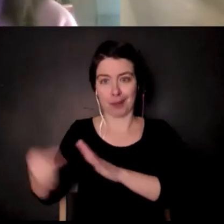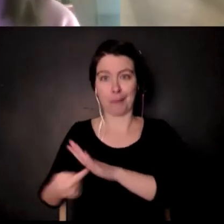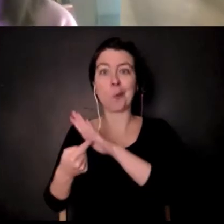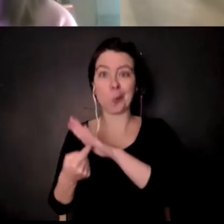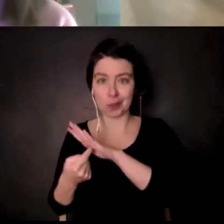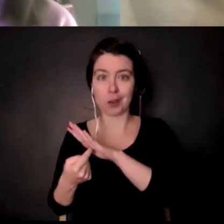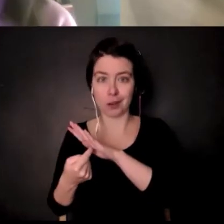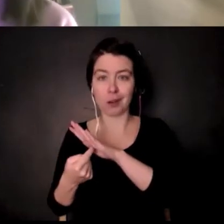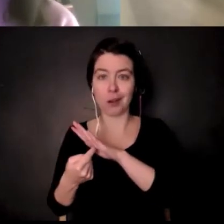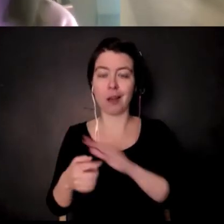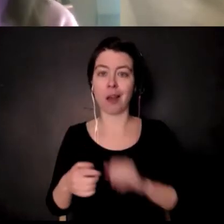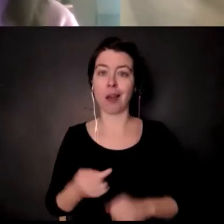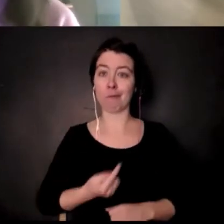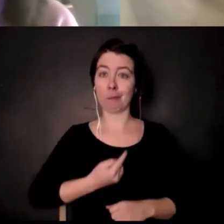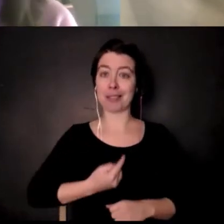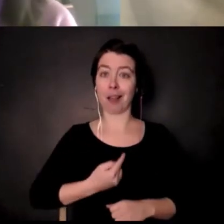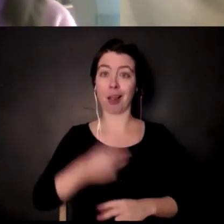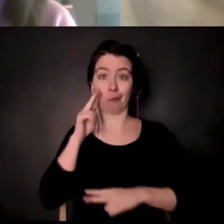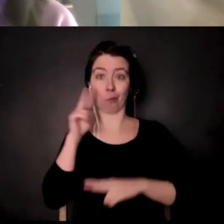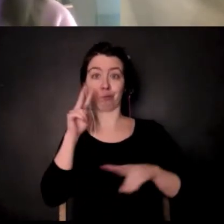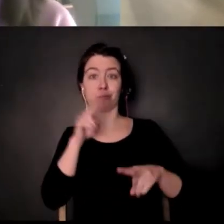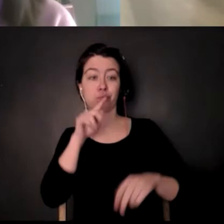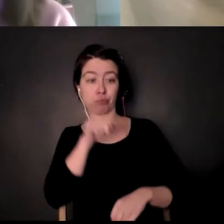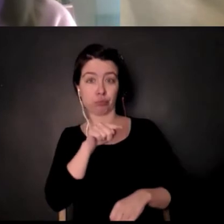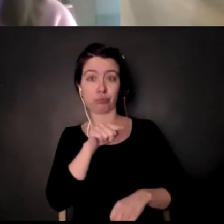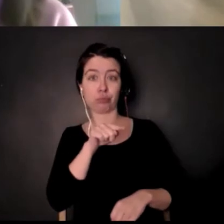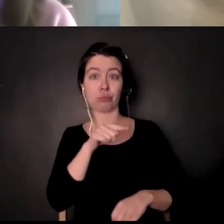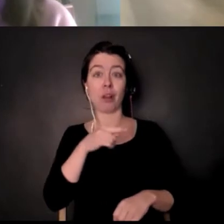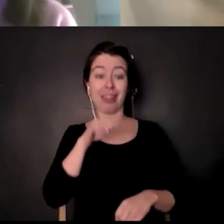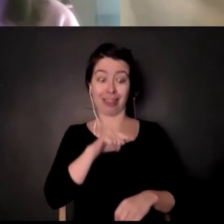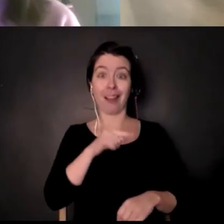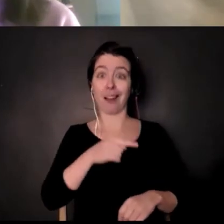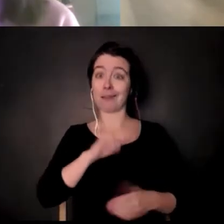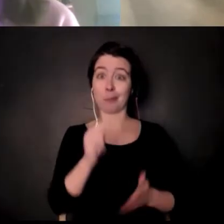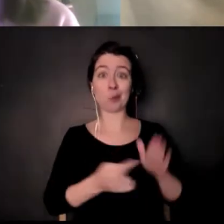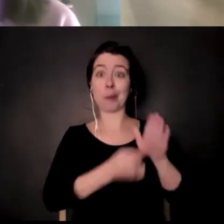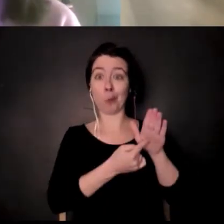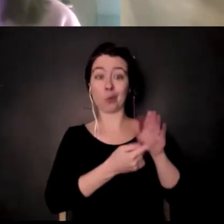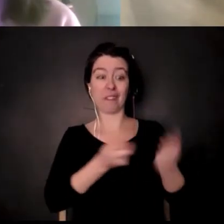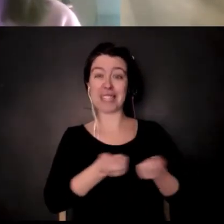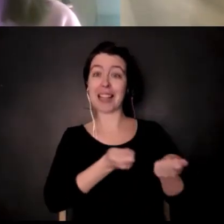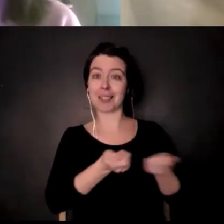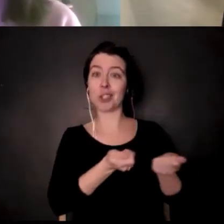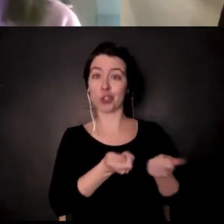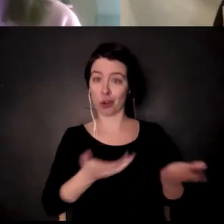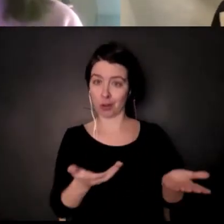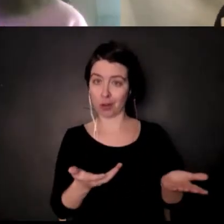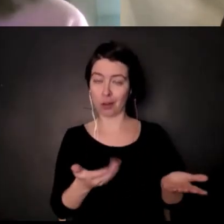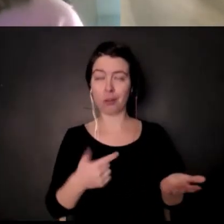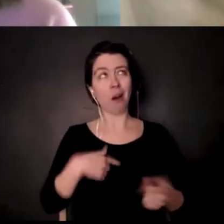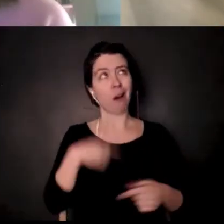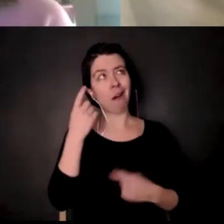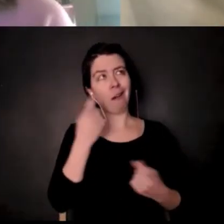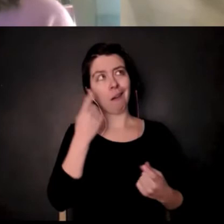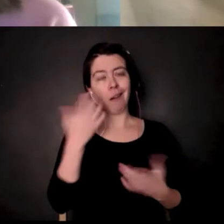it takes precedence above a lot of other things in your approach. And I was just wondering, it's like, you